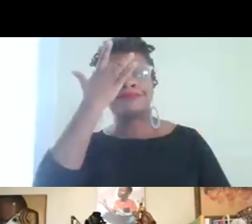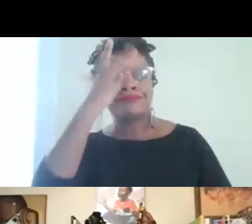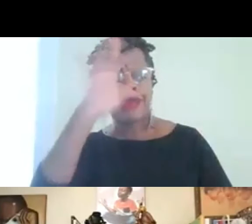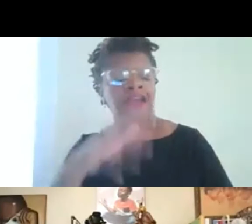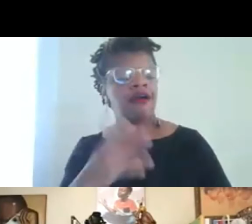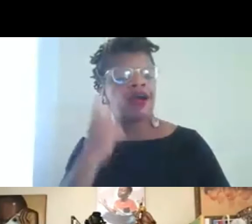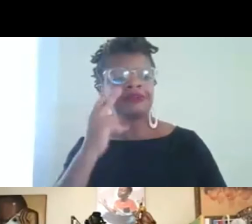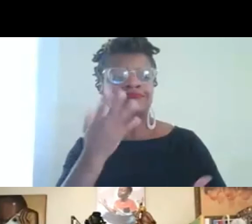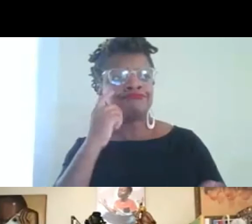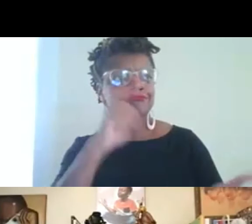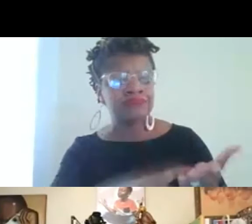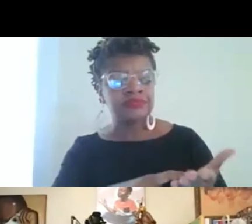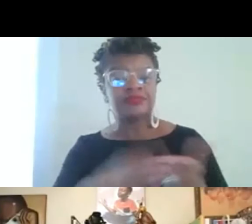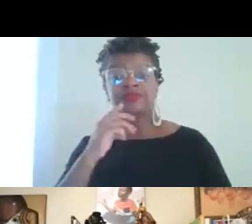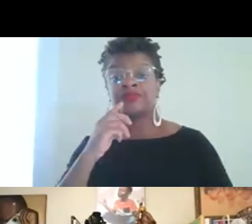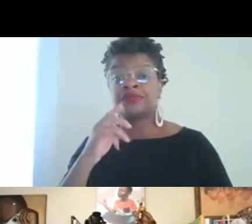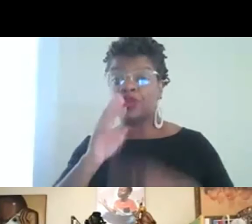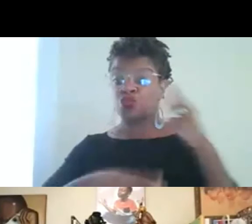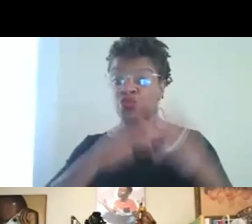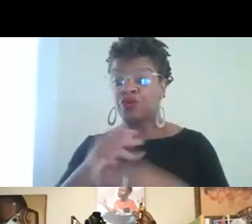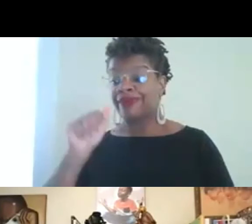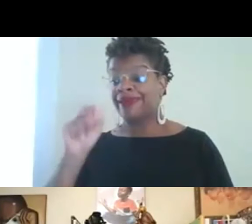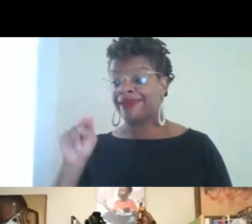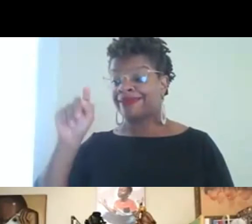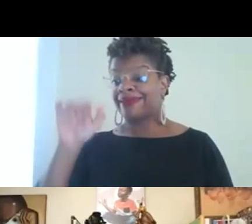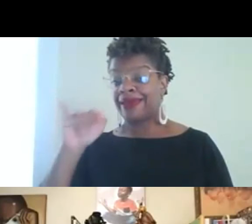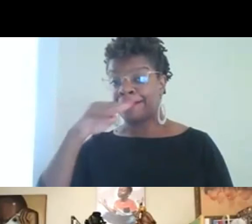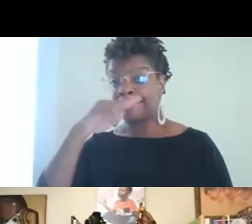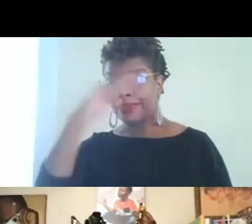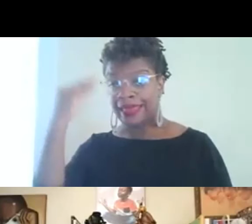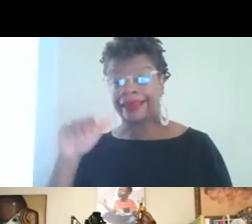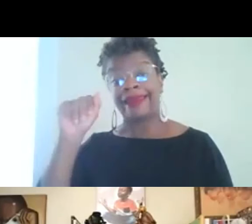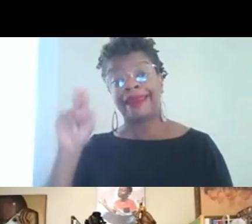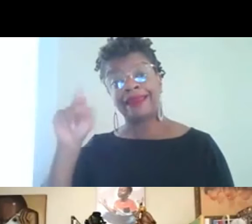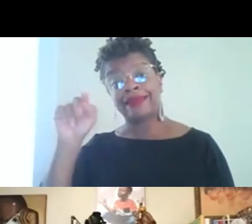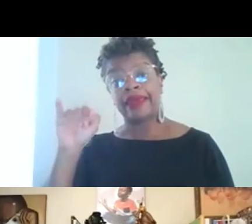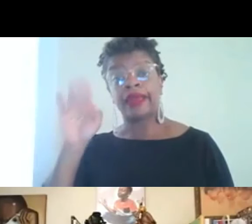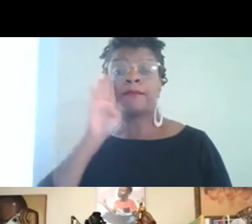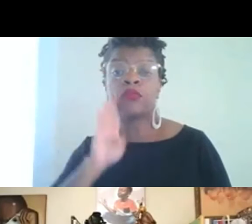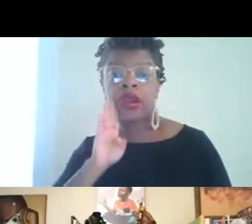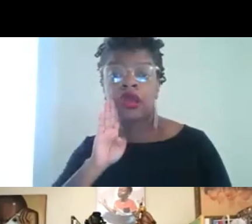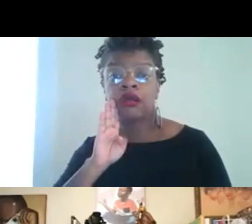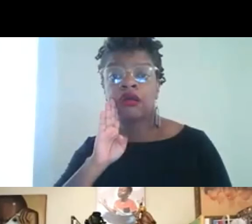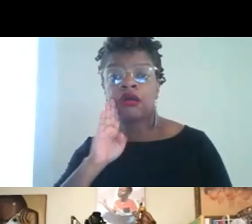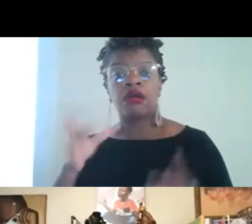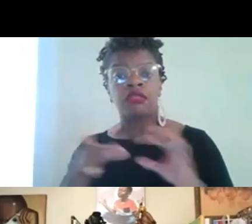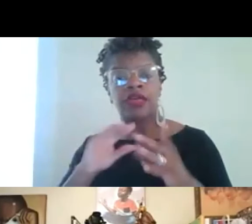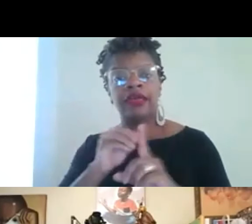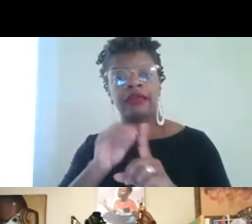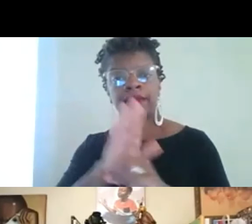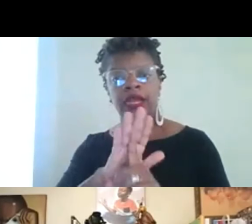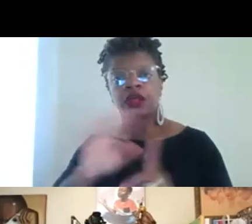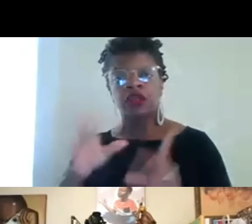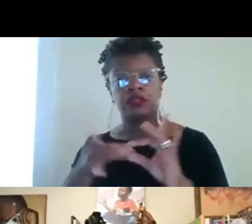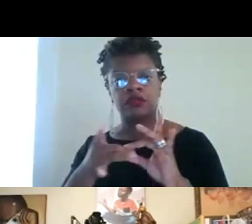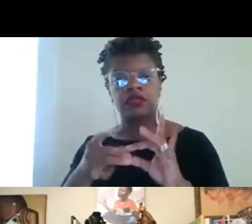that's often anti-Black and anti-brown, and the ways in which those sentiments have an impact on whether